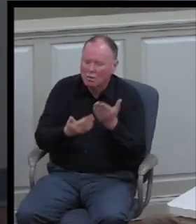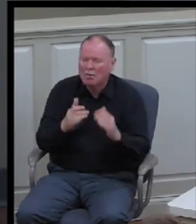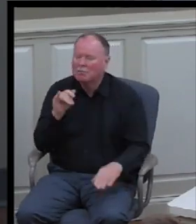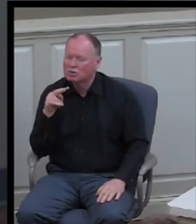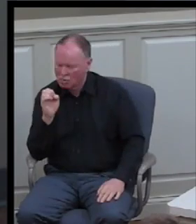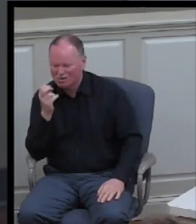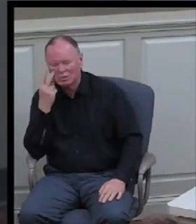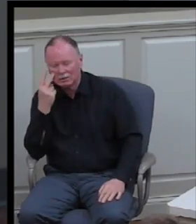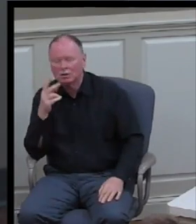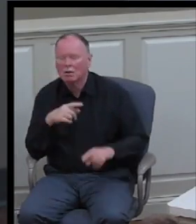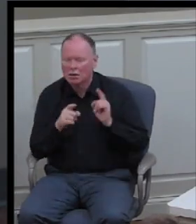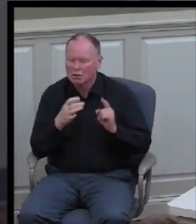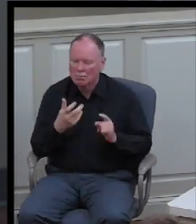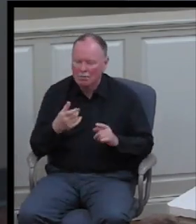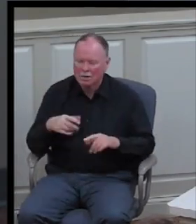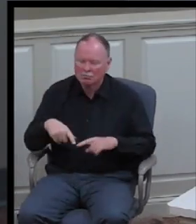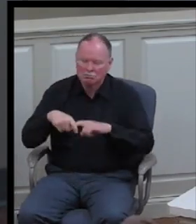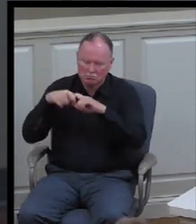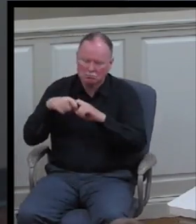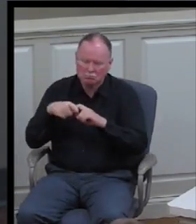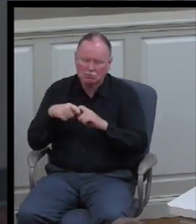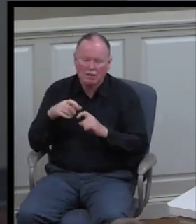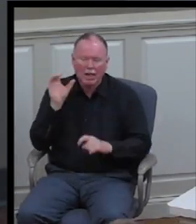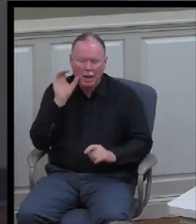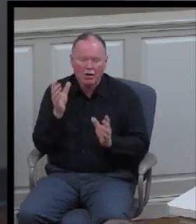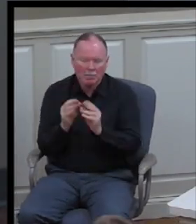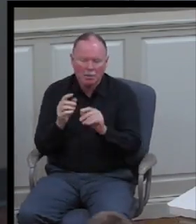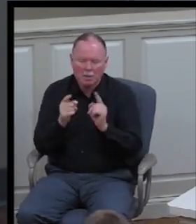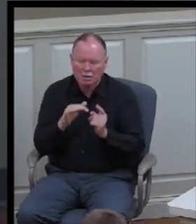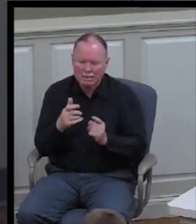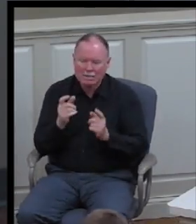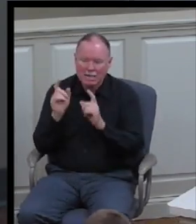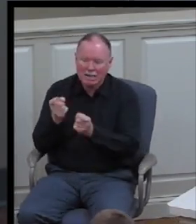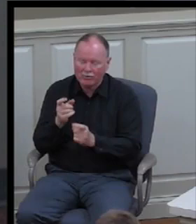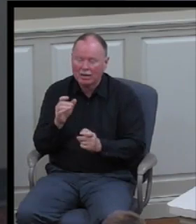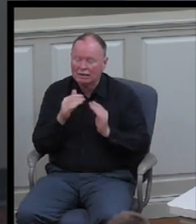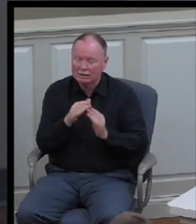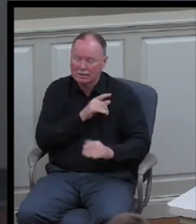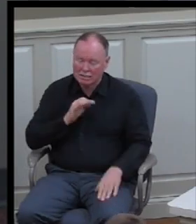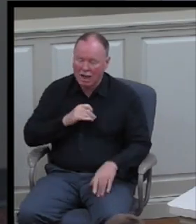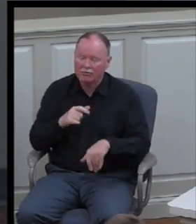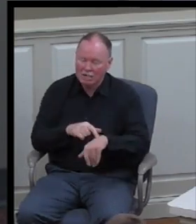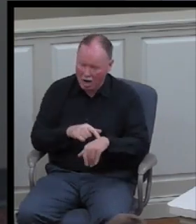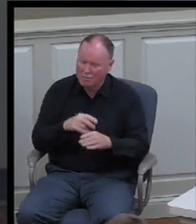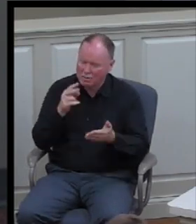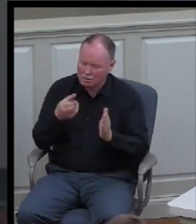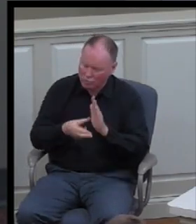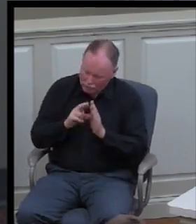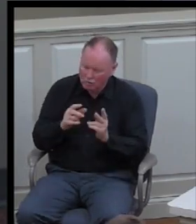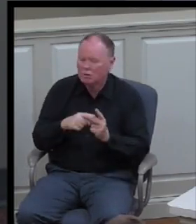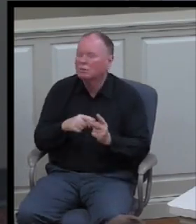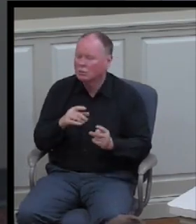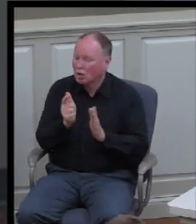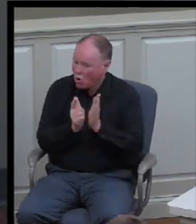We might table the hearing to give us more time, but this will give the city staff time to review it, city attorney time to review it,